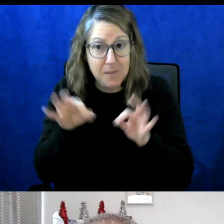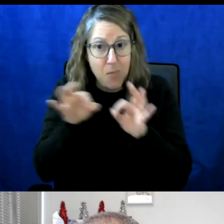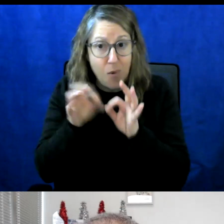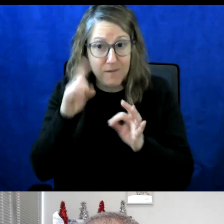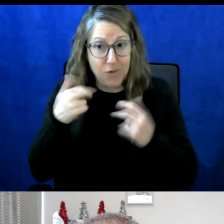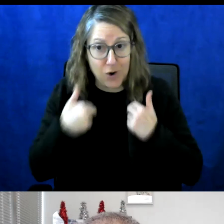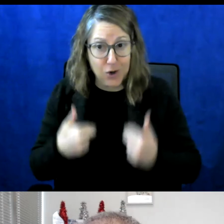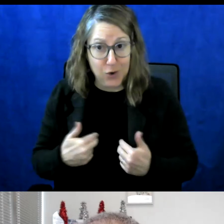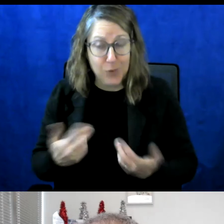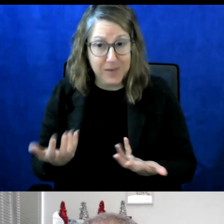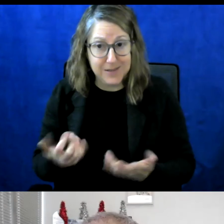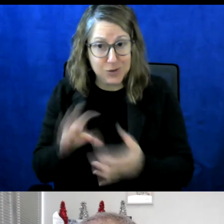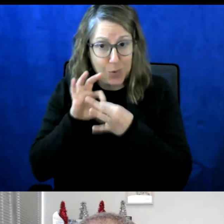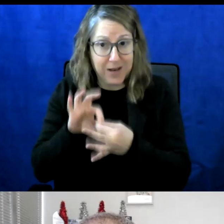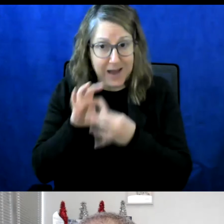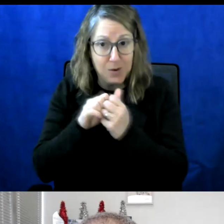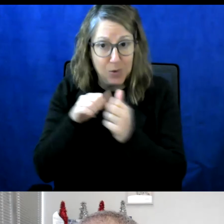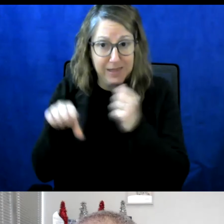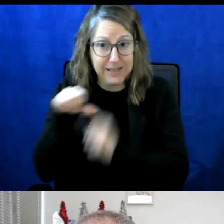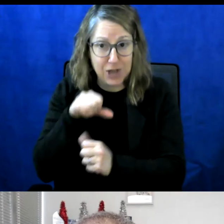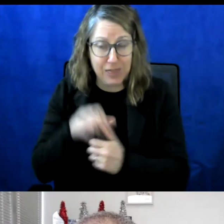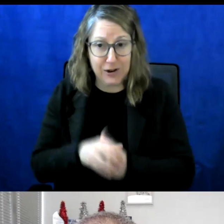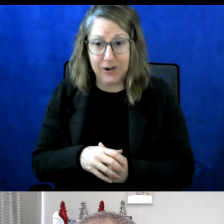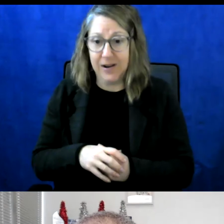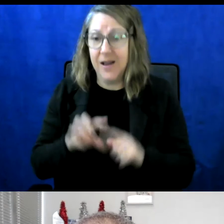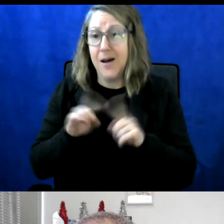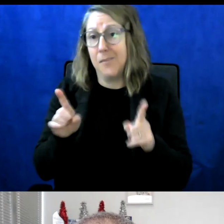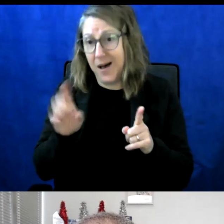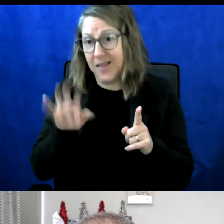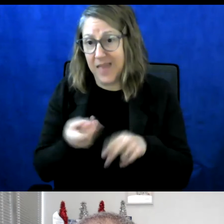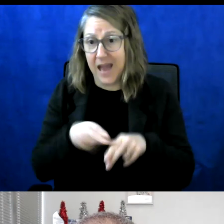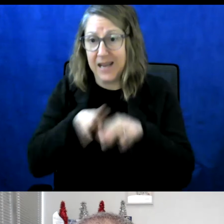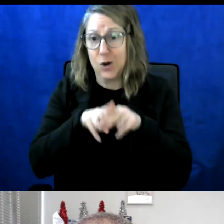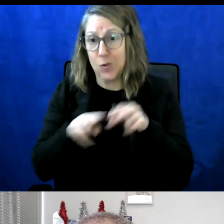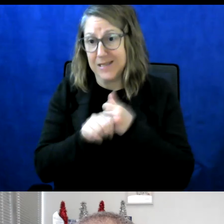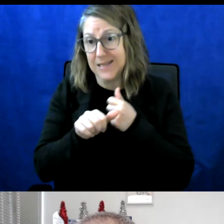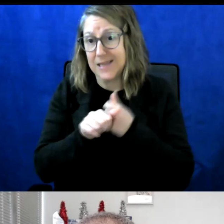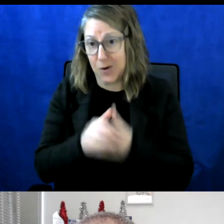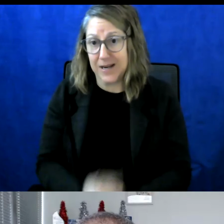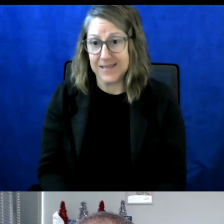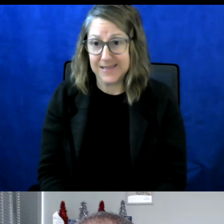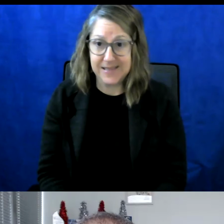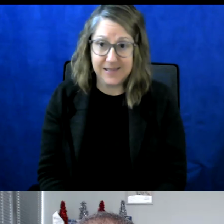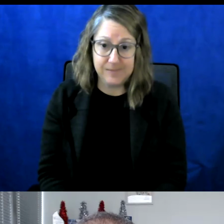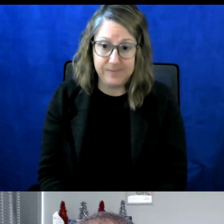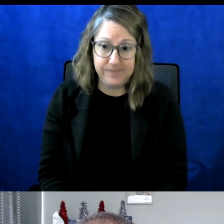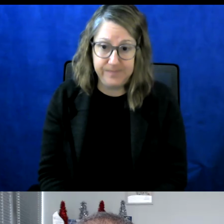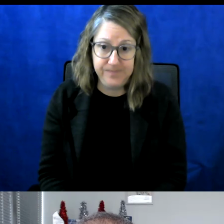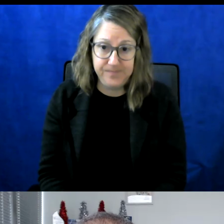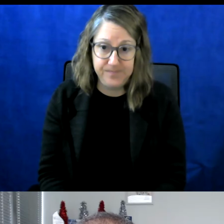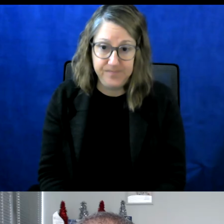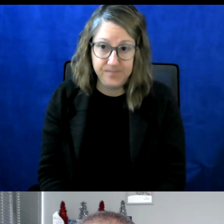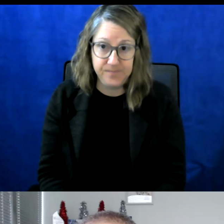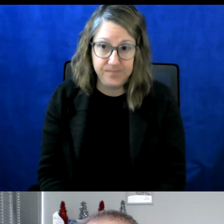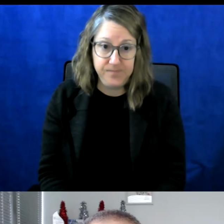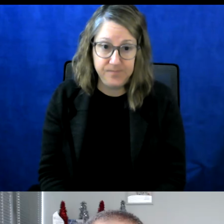to really be connecting socially. That increases the risk. It's a trade-off, but I'm just letting you know that that's just one of the things that impacts